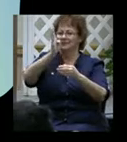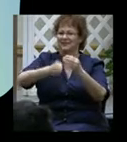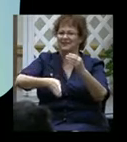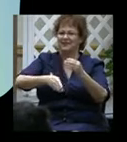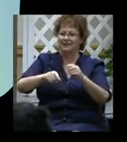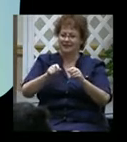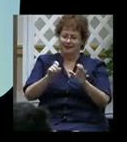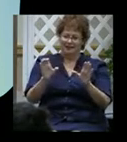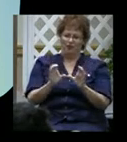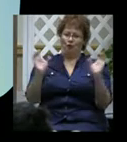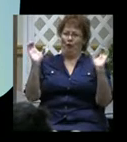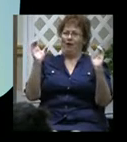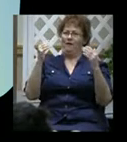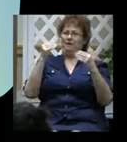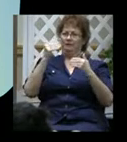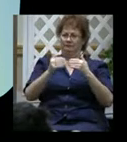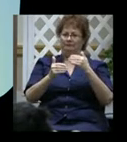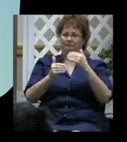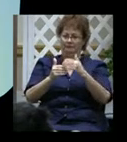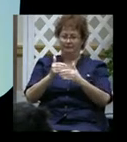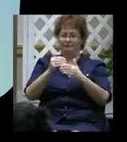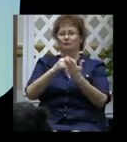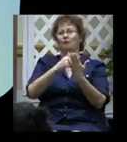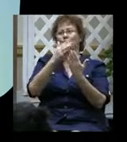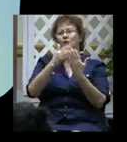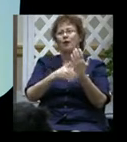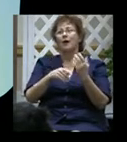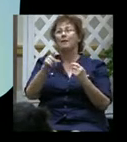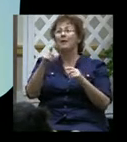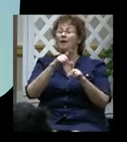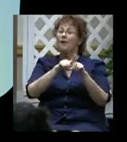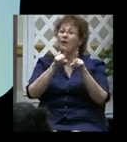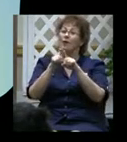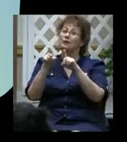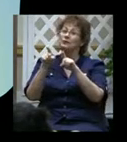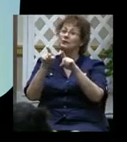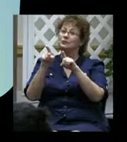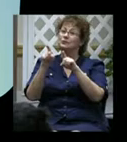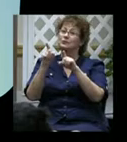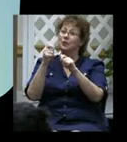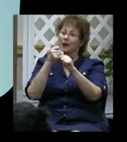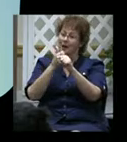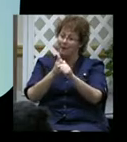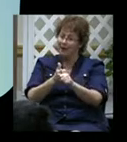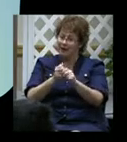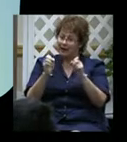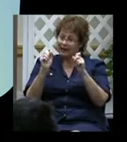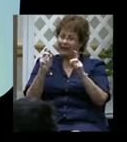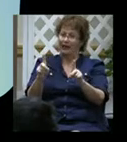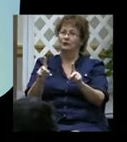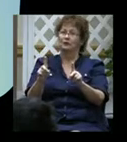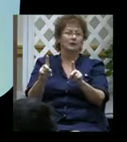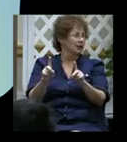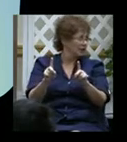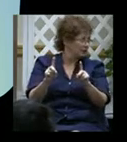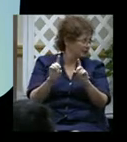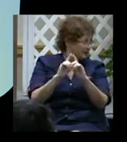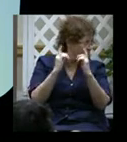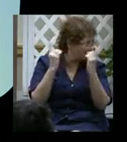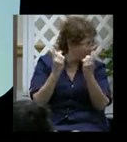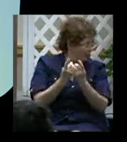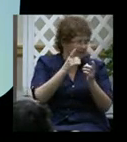for Language Access Specialist Certification Program and is in compliance with related continuing education requirements. So that's